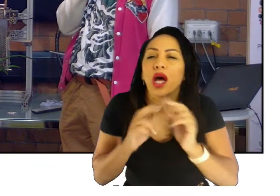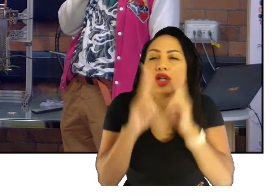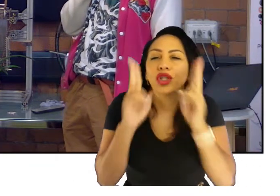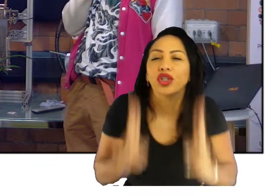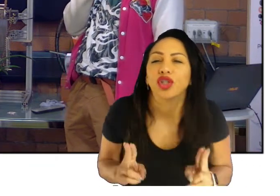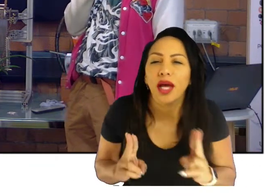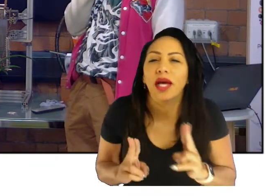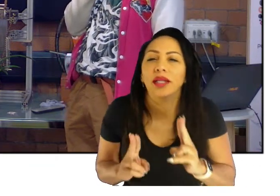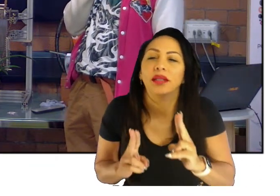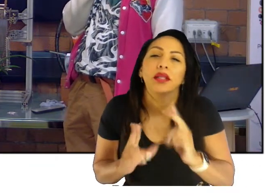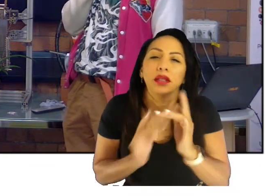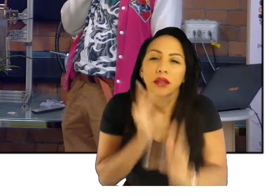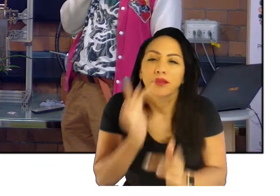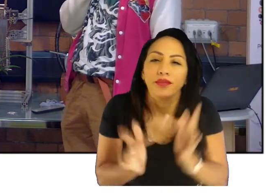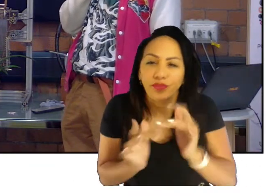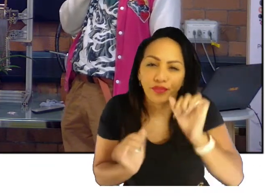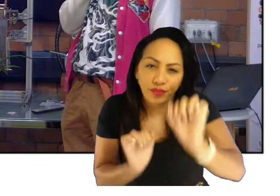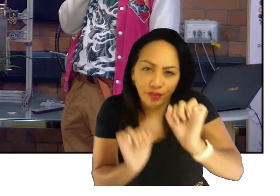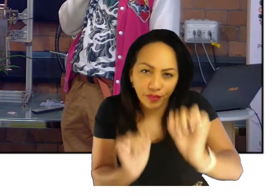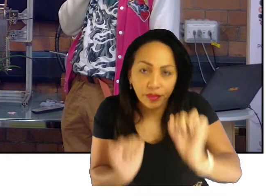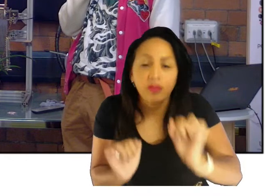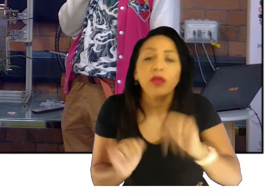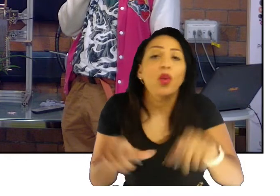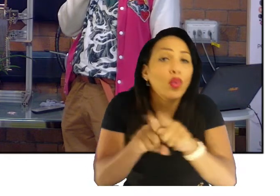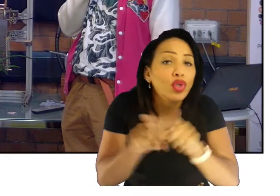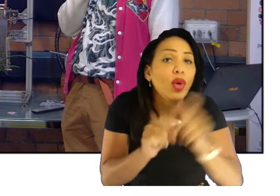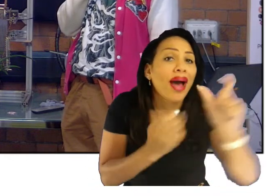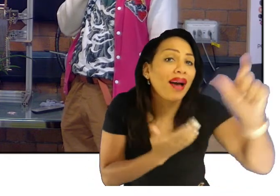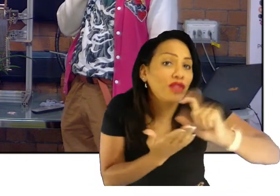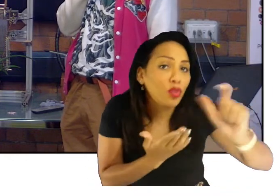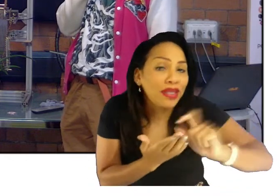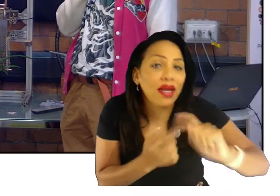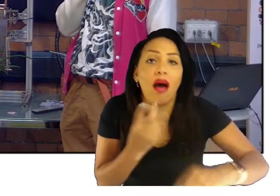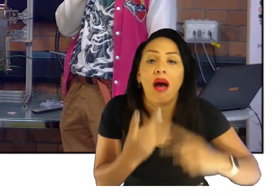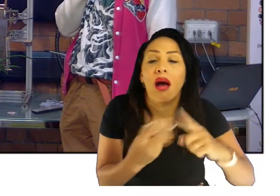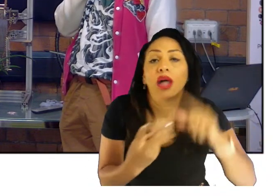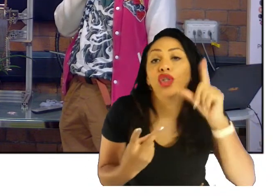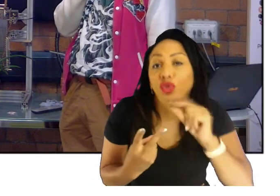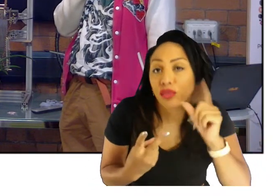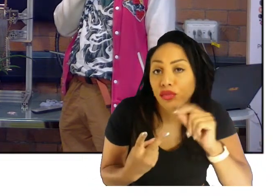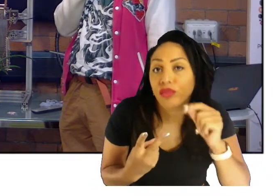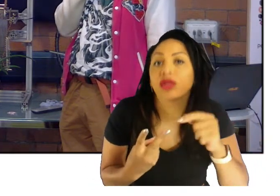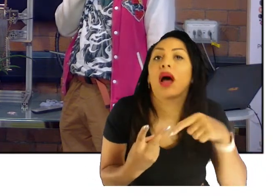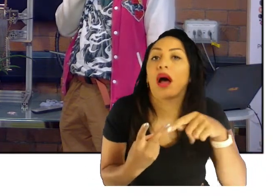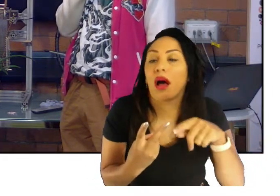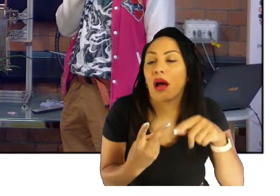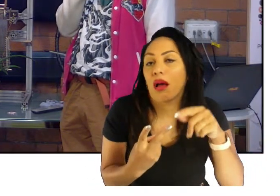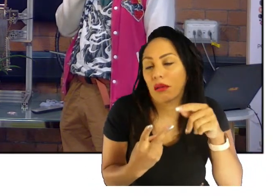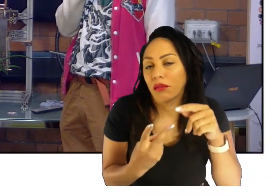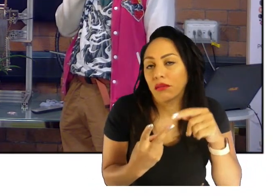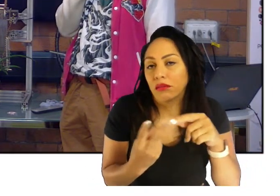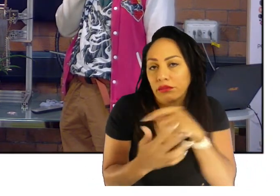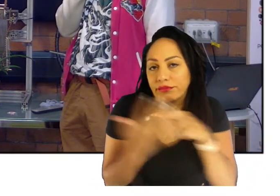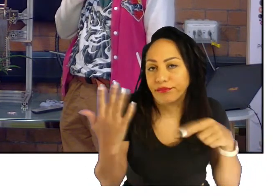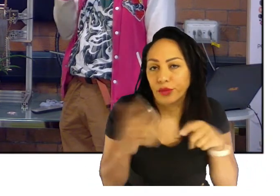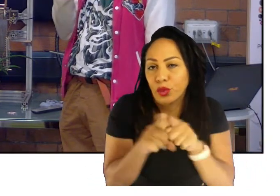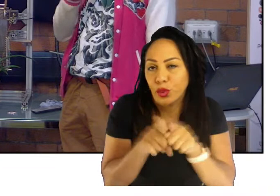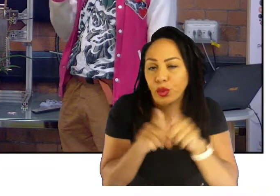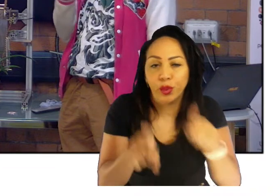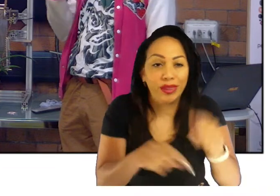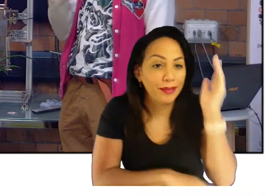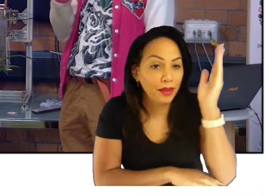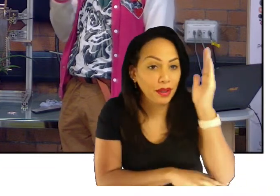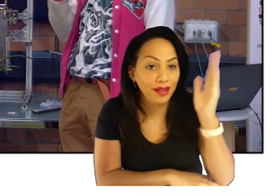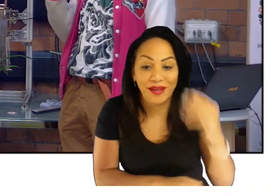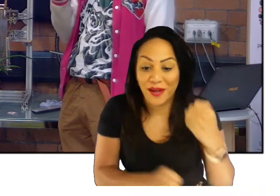watershed.co.uk/studio, and we're also on Twitter and Instagram too. So now I'd like to introduce our speaker for today. This is Graham